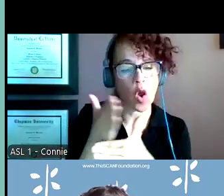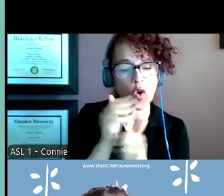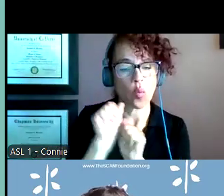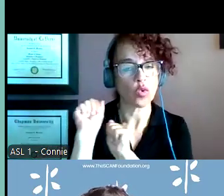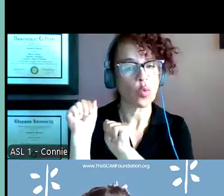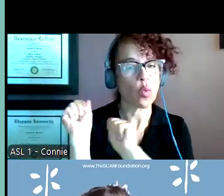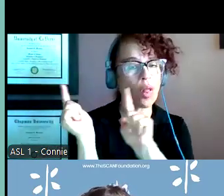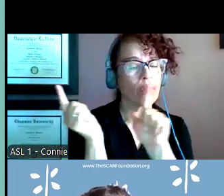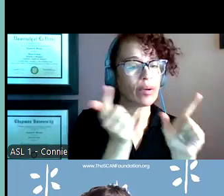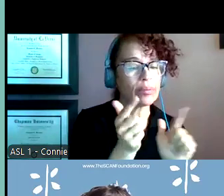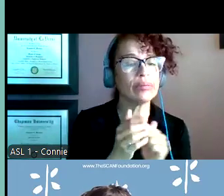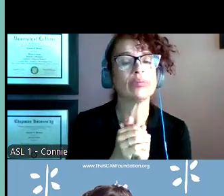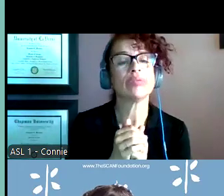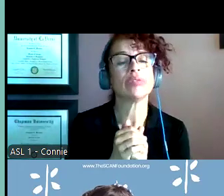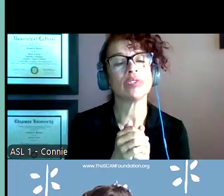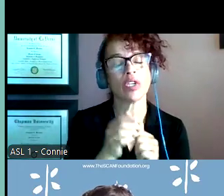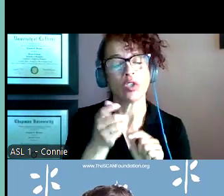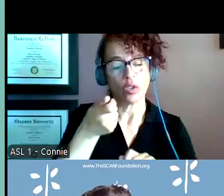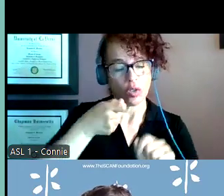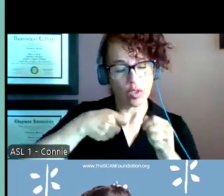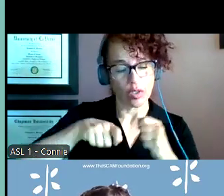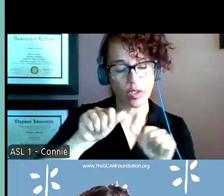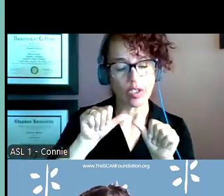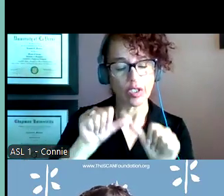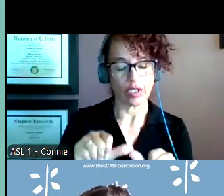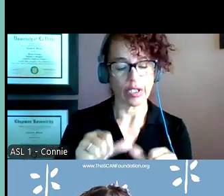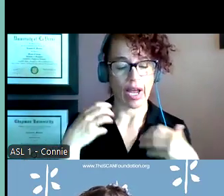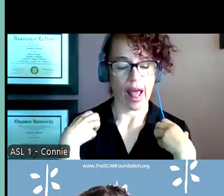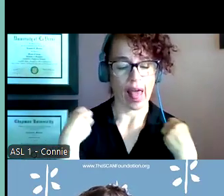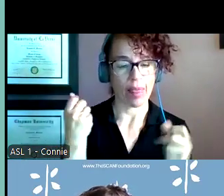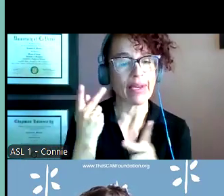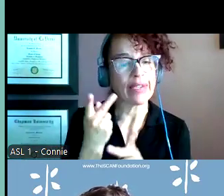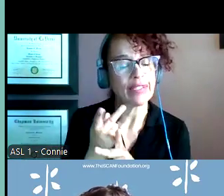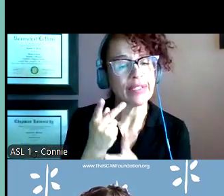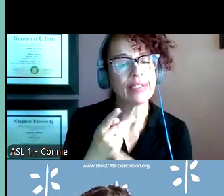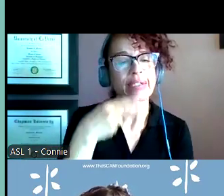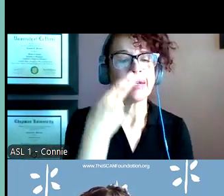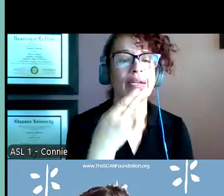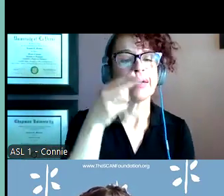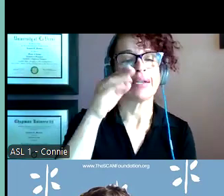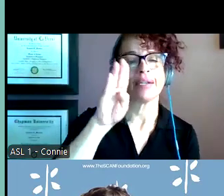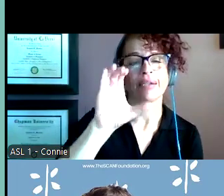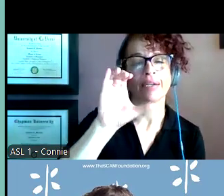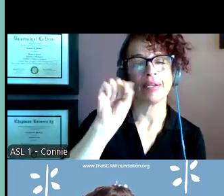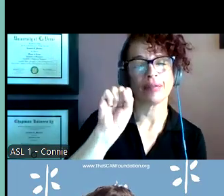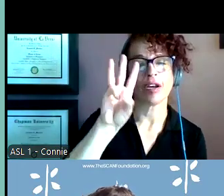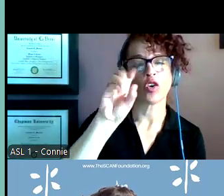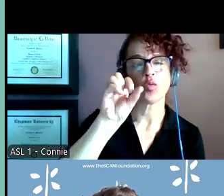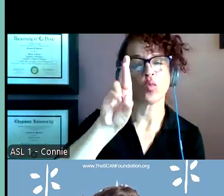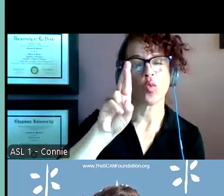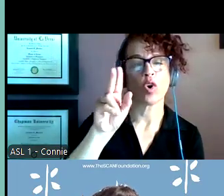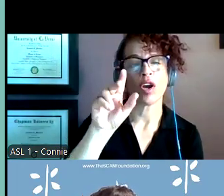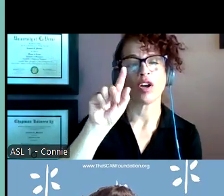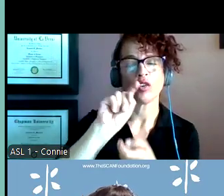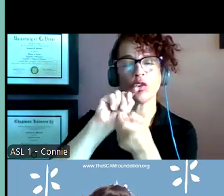all as it relates to Department of Healthcare Services HCBS waiver transition. And our feedback